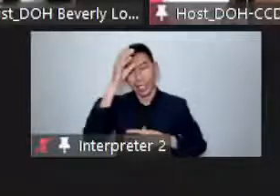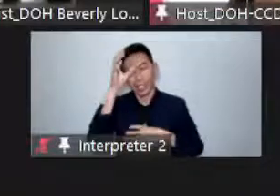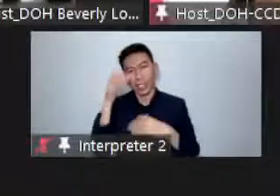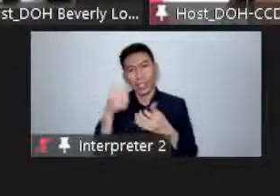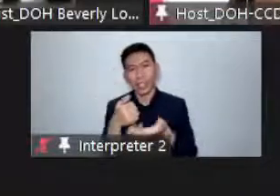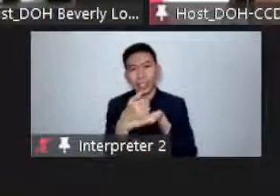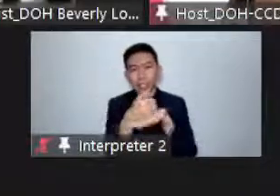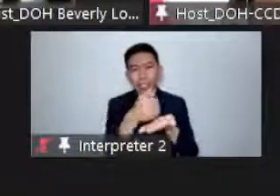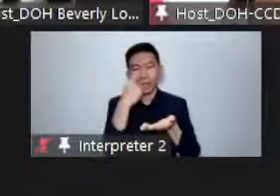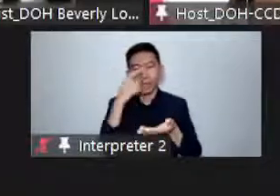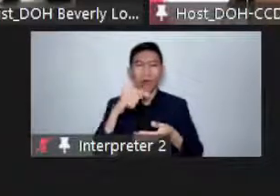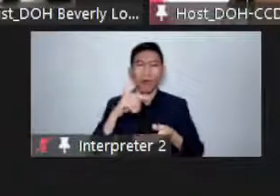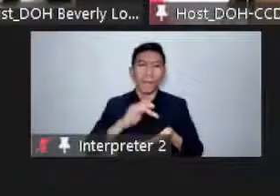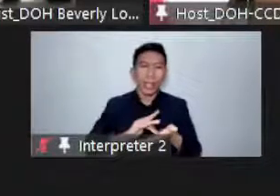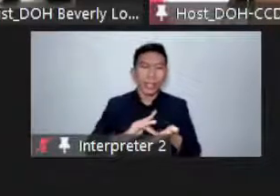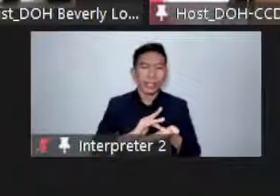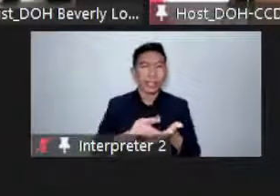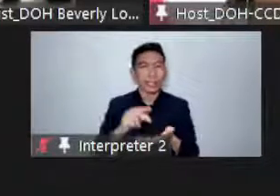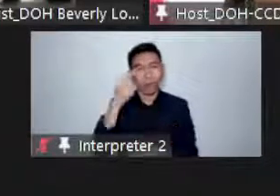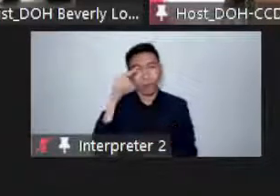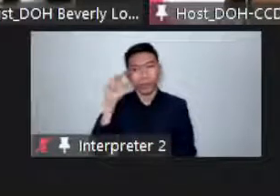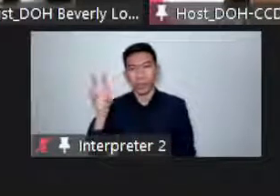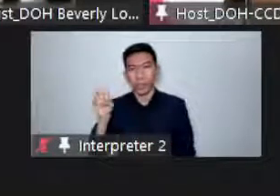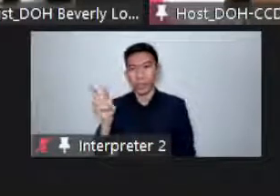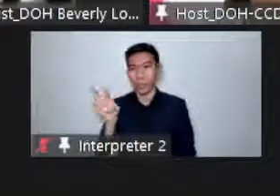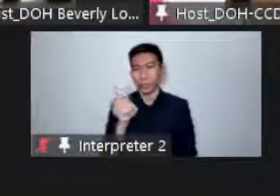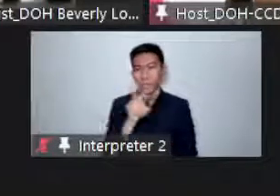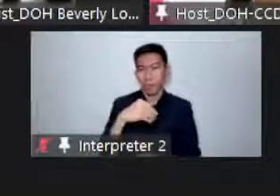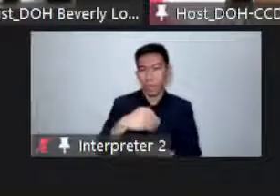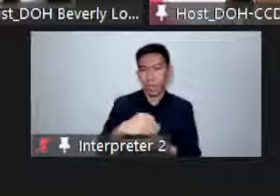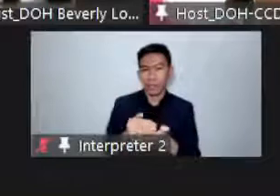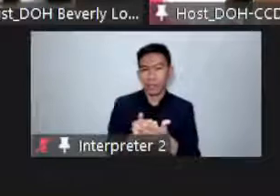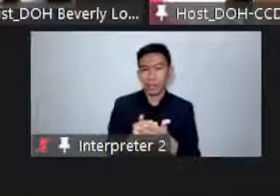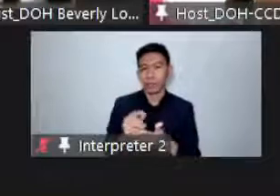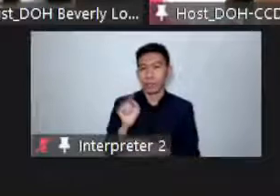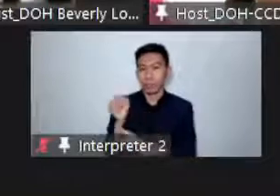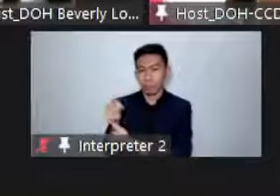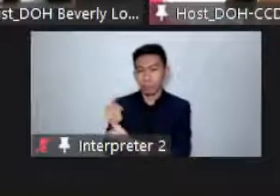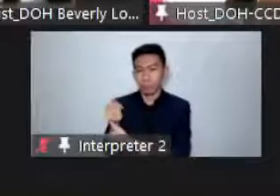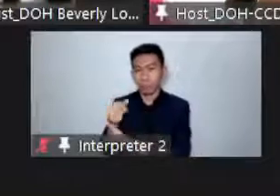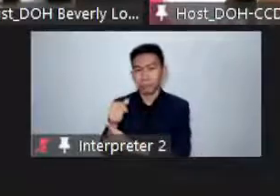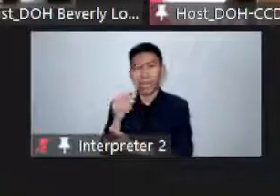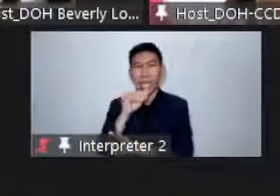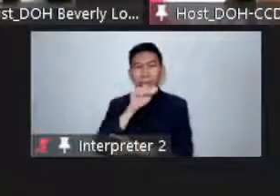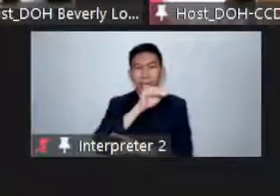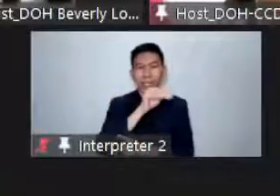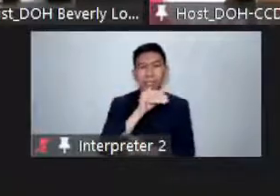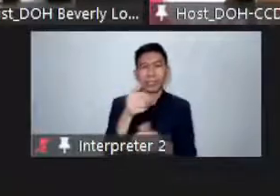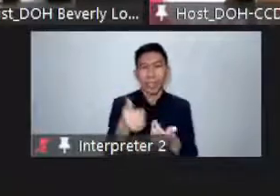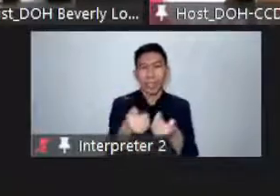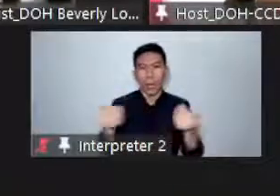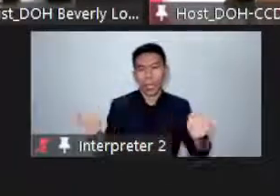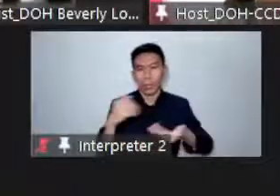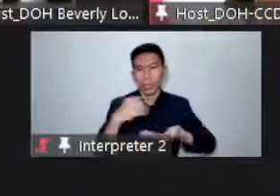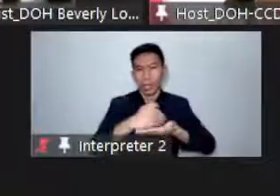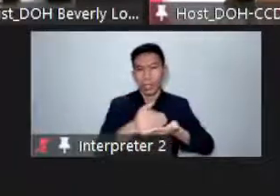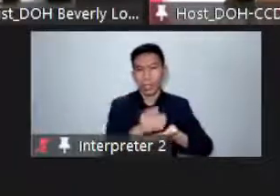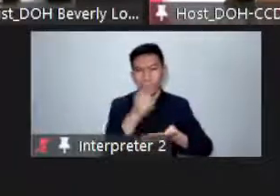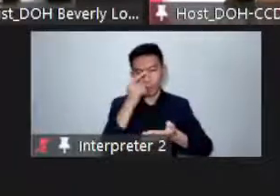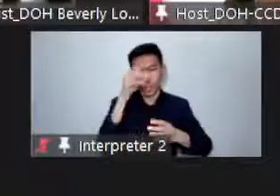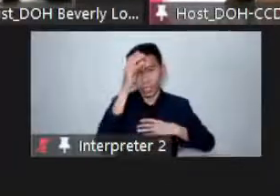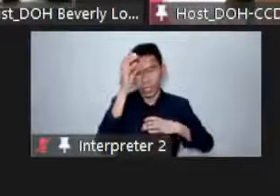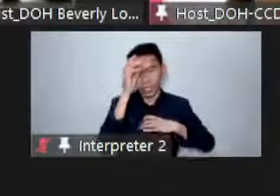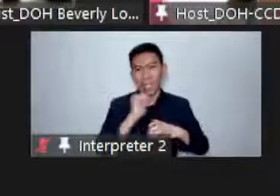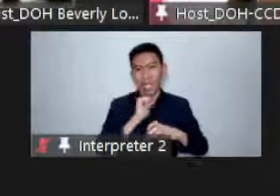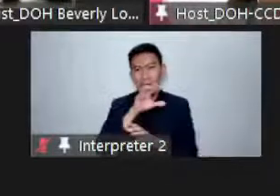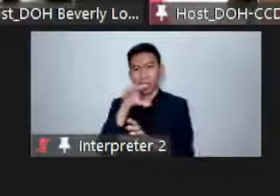for Medicines. For 2022 budget, they are seeking a separate budget for cancer care and not just as